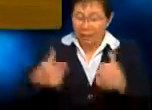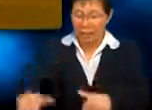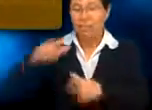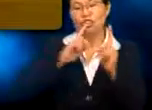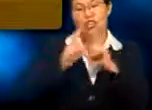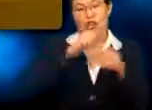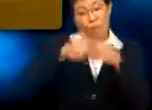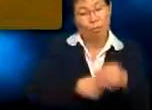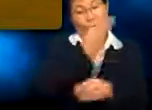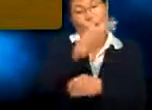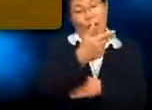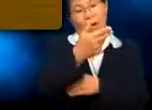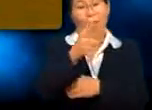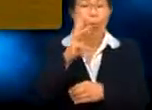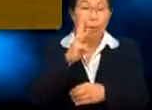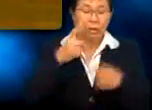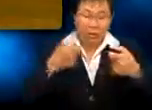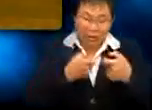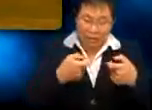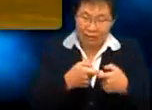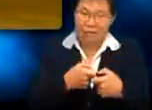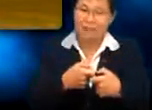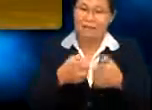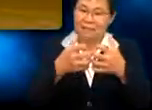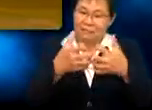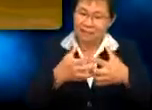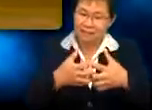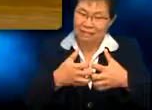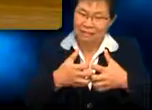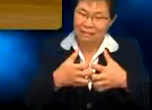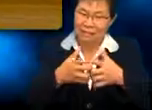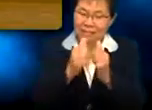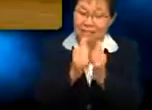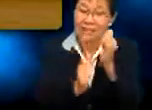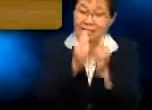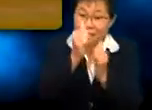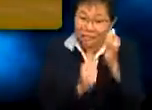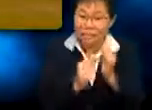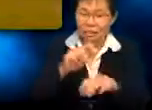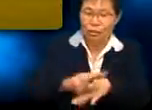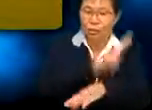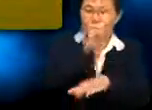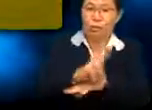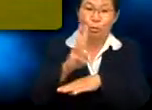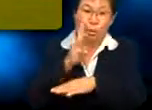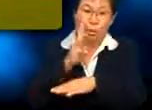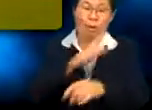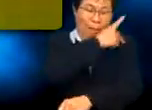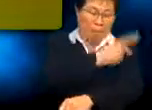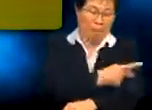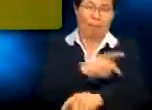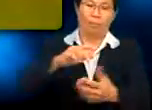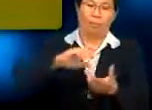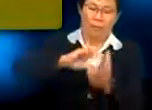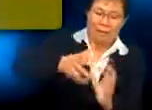Let's talk about hydroelectric generators. A hydroelectric generator uses water power